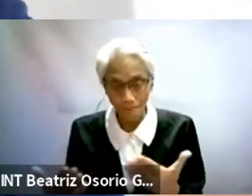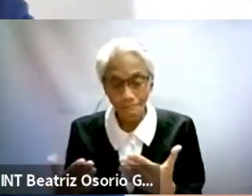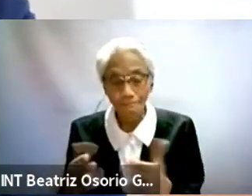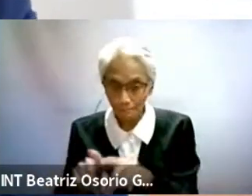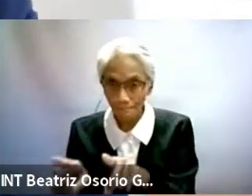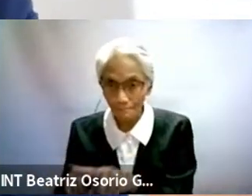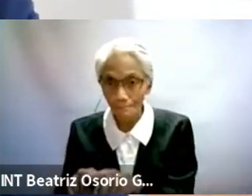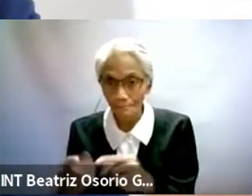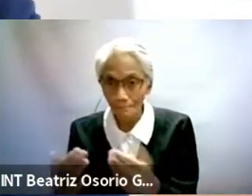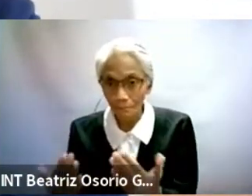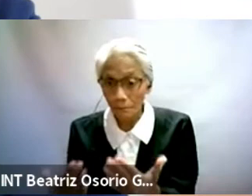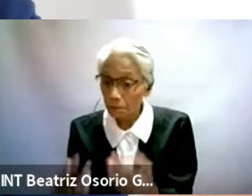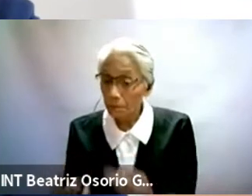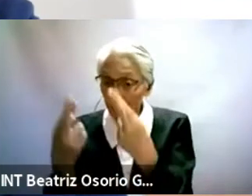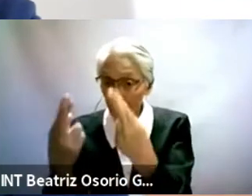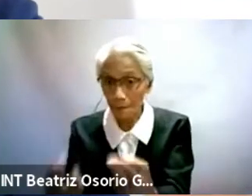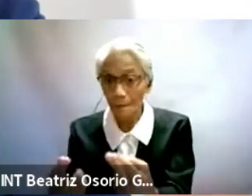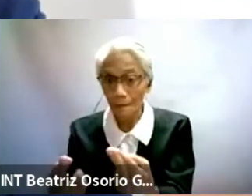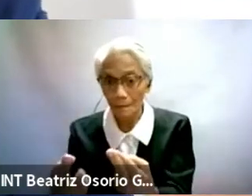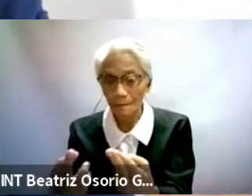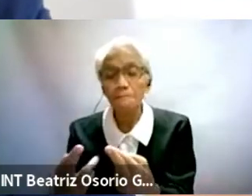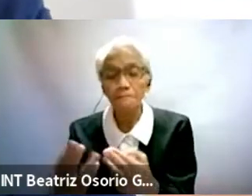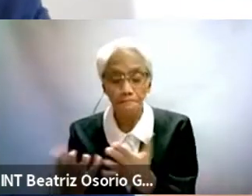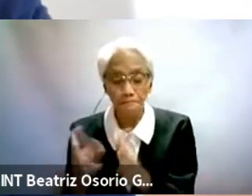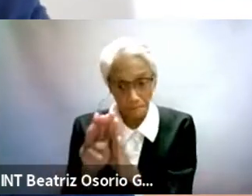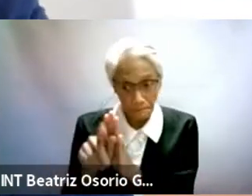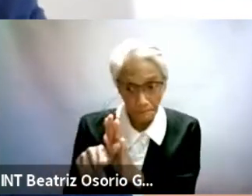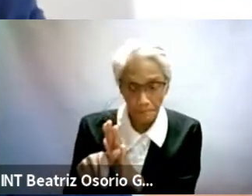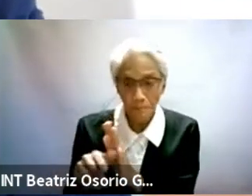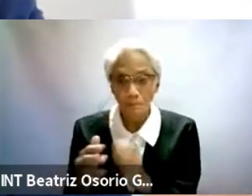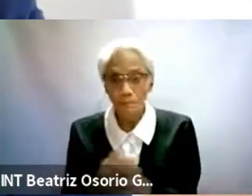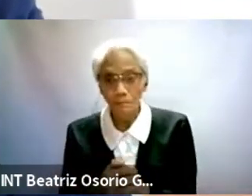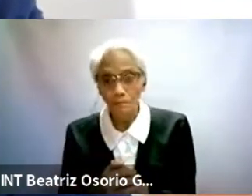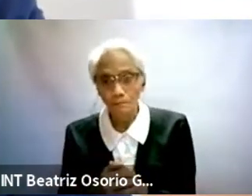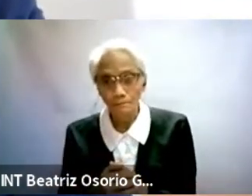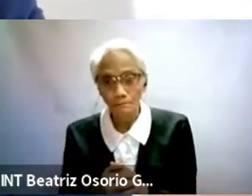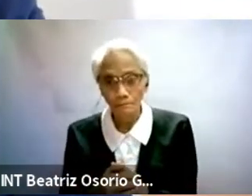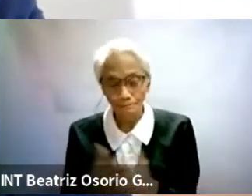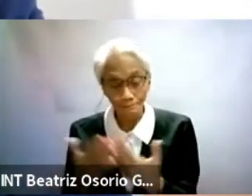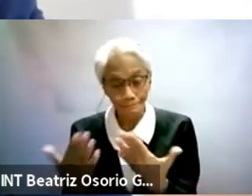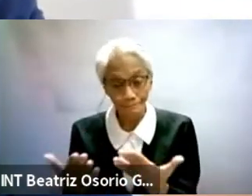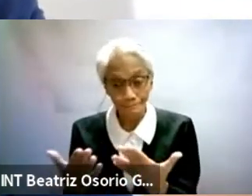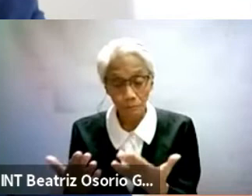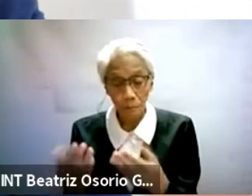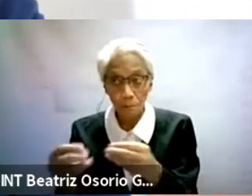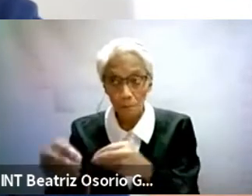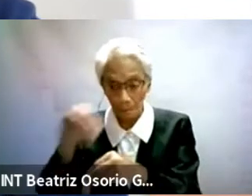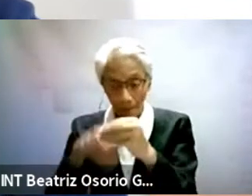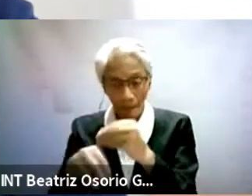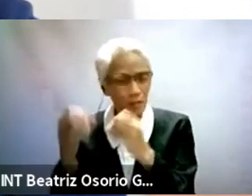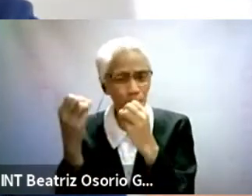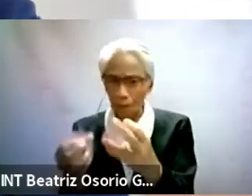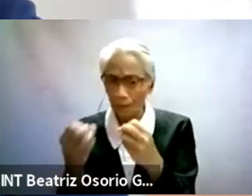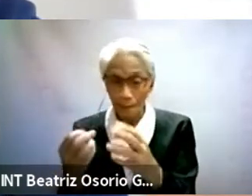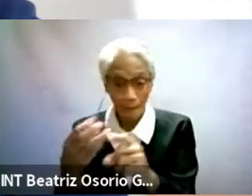colleague, Professor Amanda Third, in a moment. The drafting took place over many months, and it